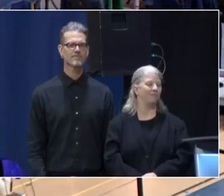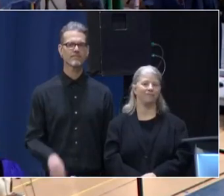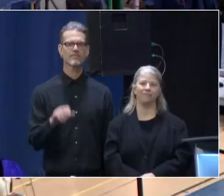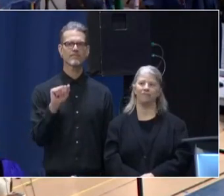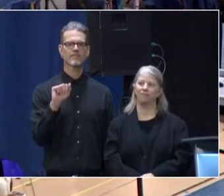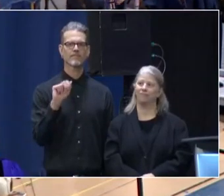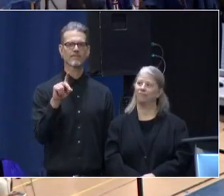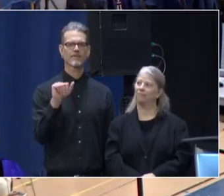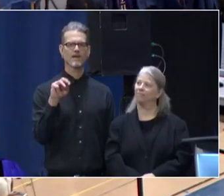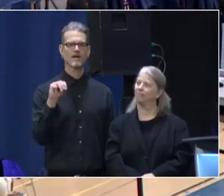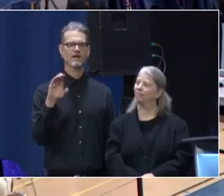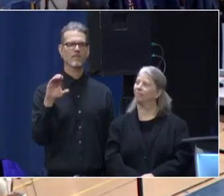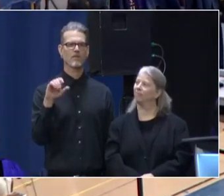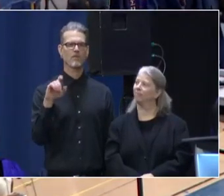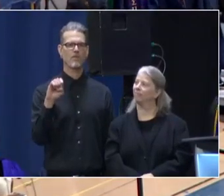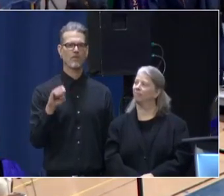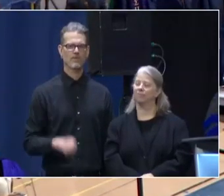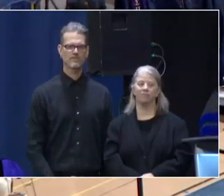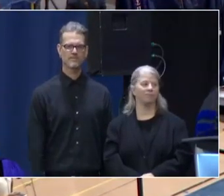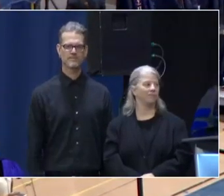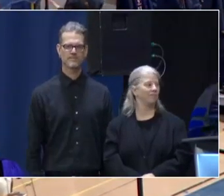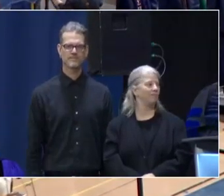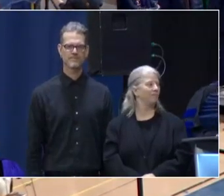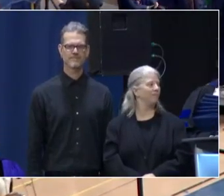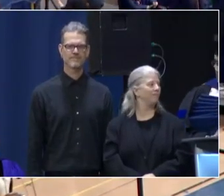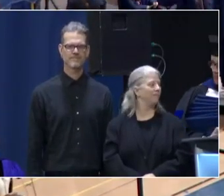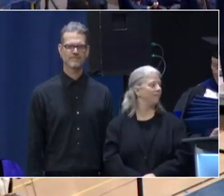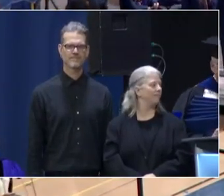Adam Cole.